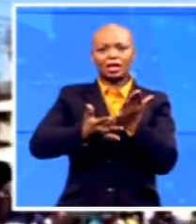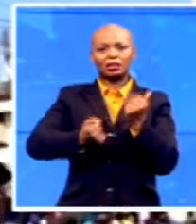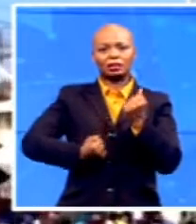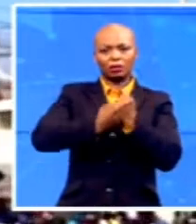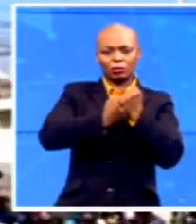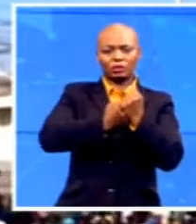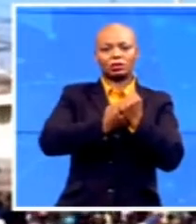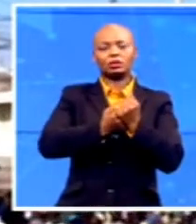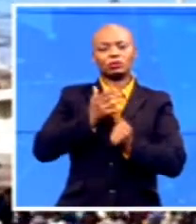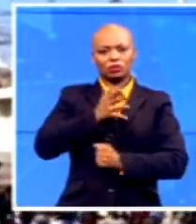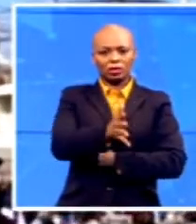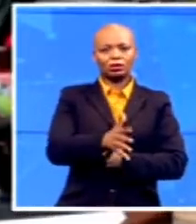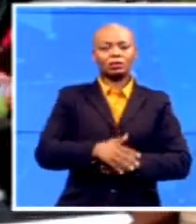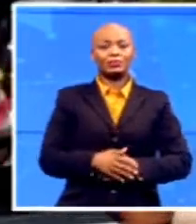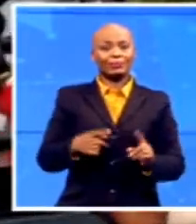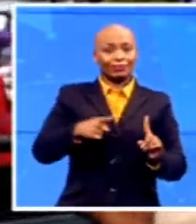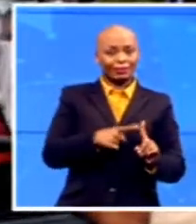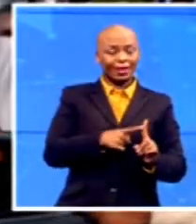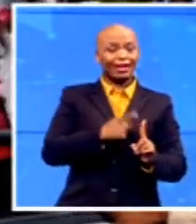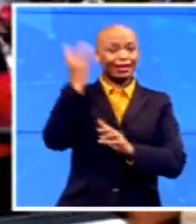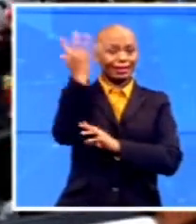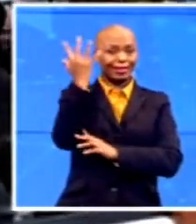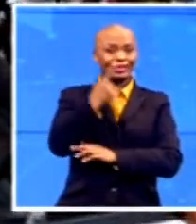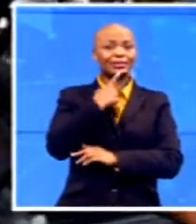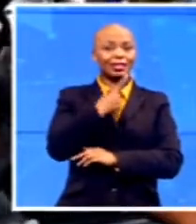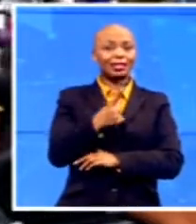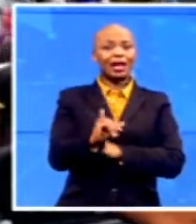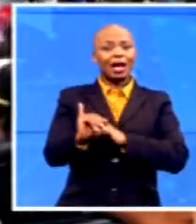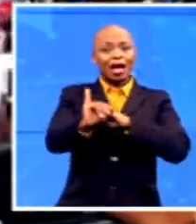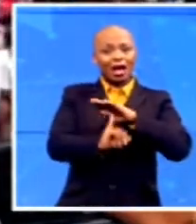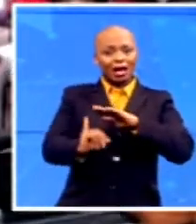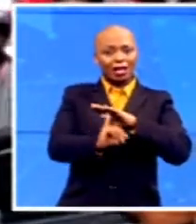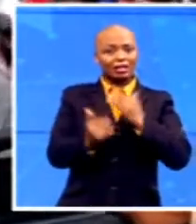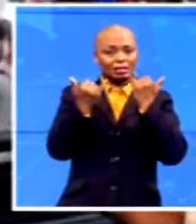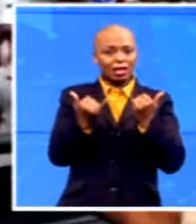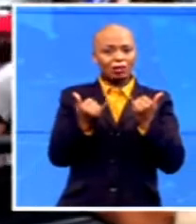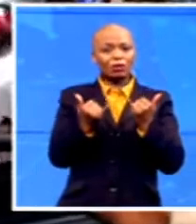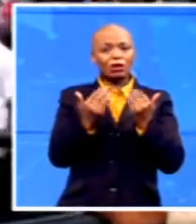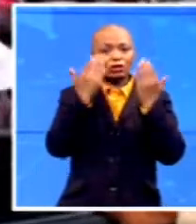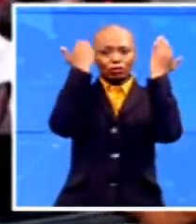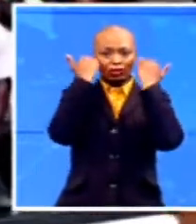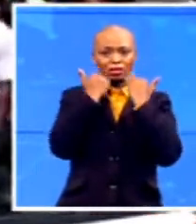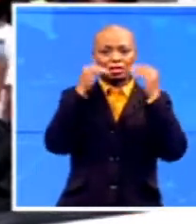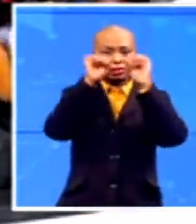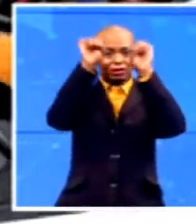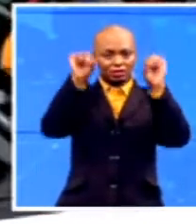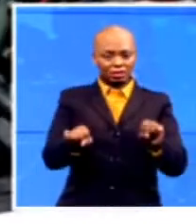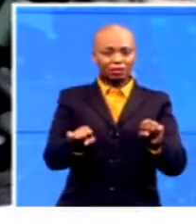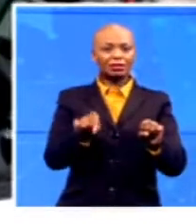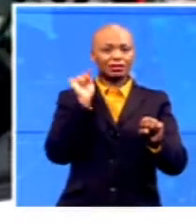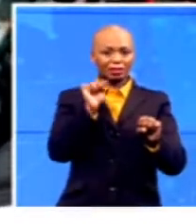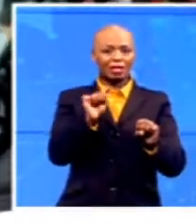pointed to impunity on the island, where the judicial system suffers from grave structural weaknesses that needs urgent